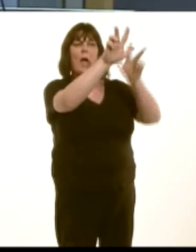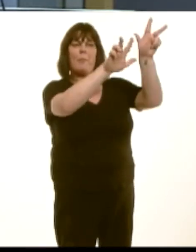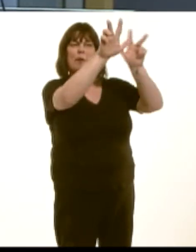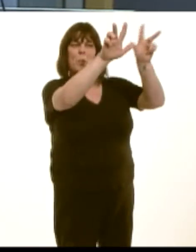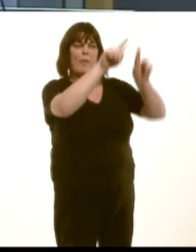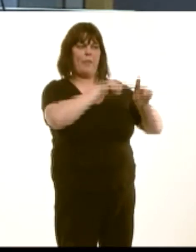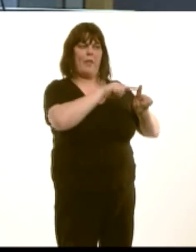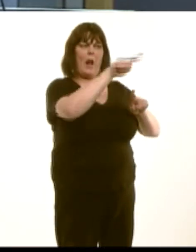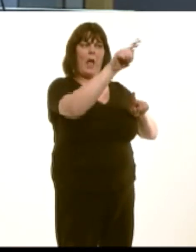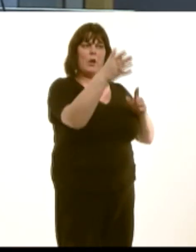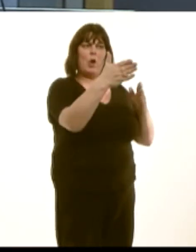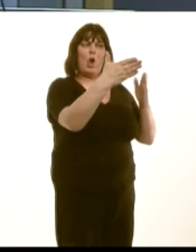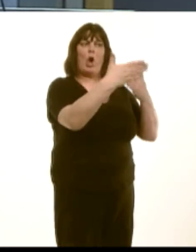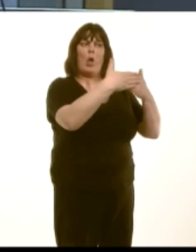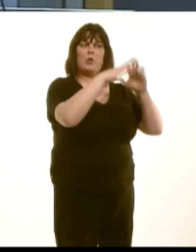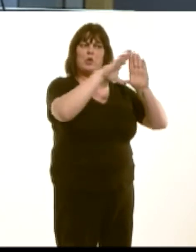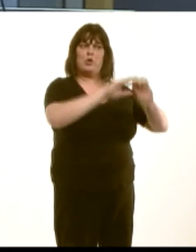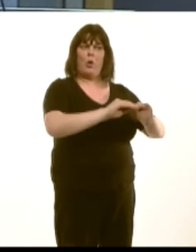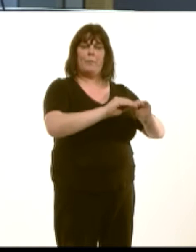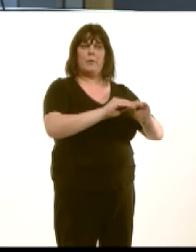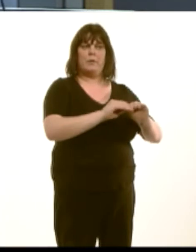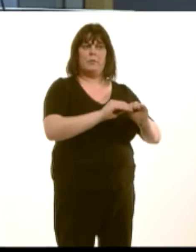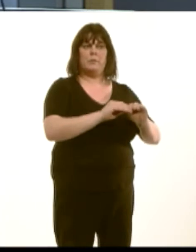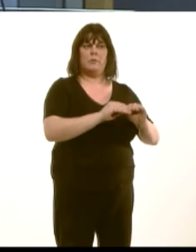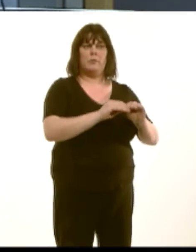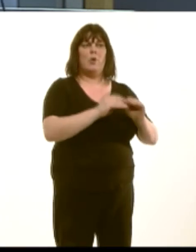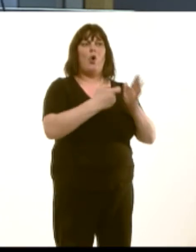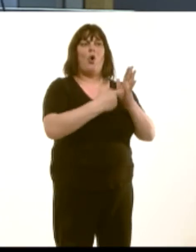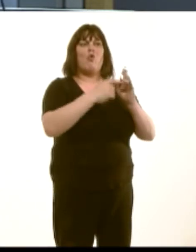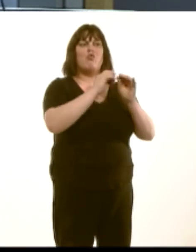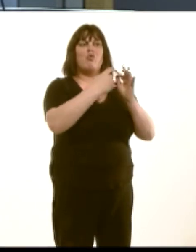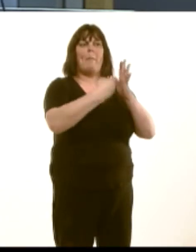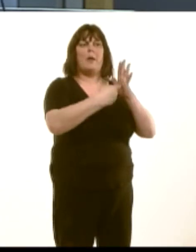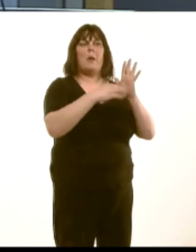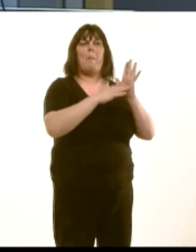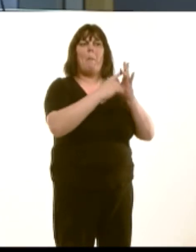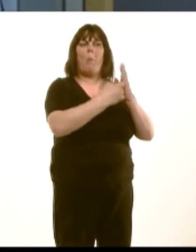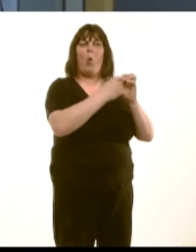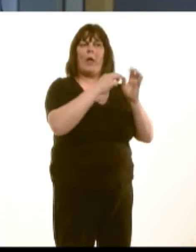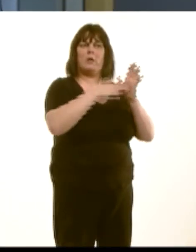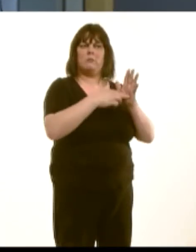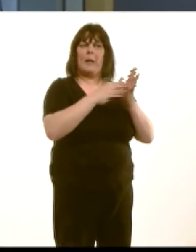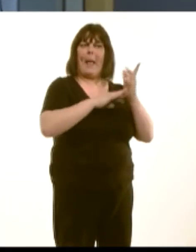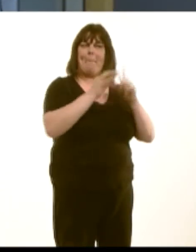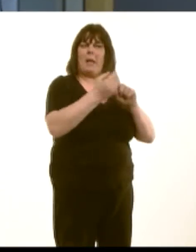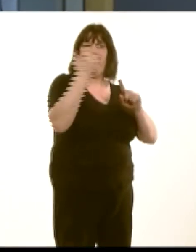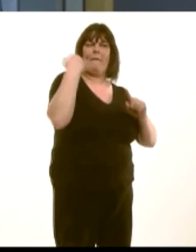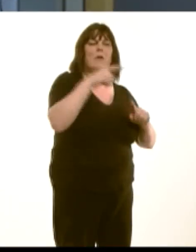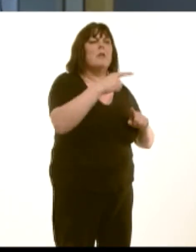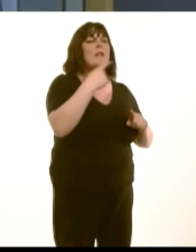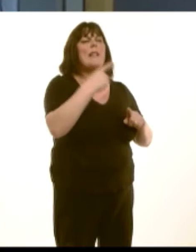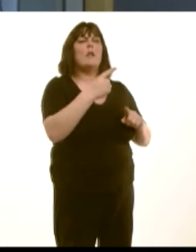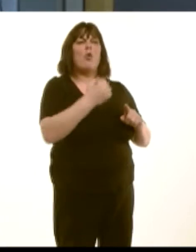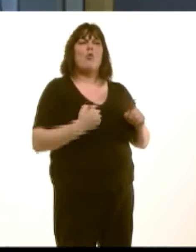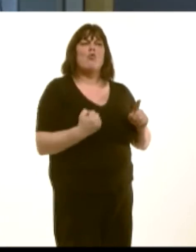the Labour MP at that time, Lister Morgan, said that retaining or keeping that railway open was a